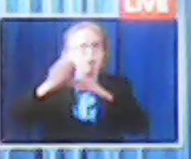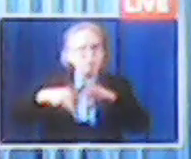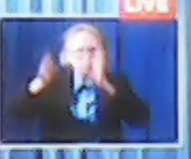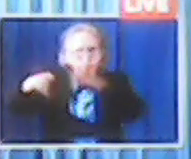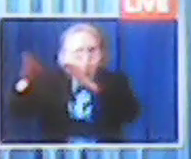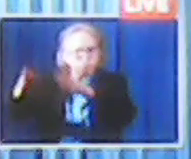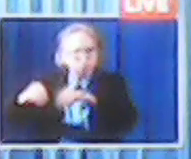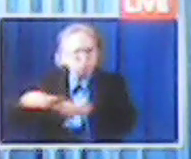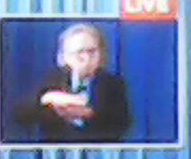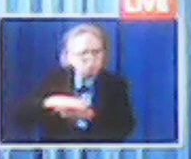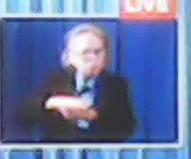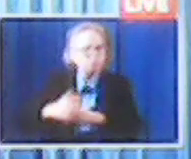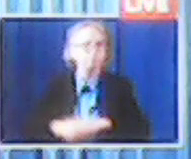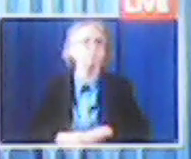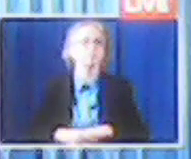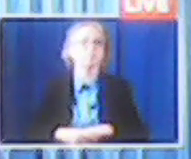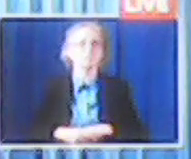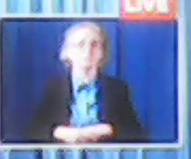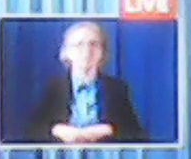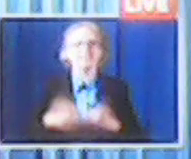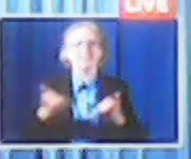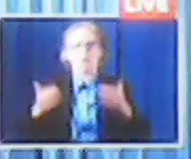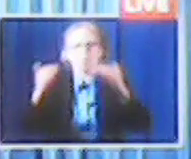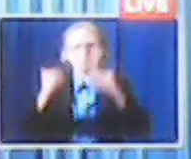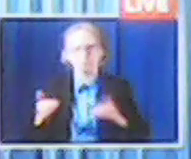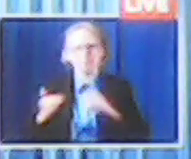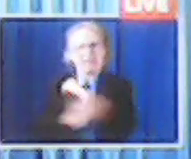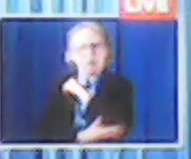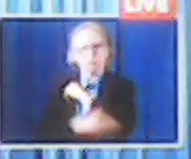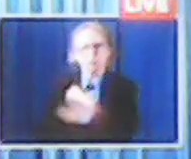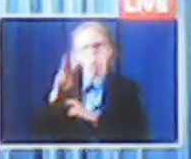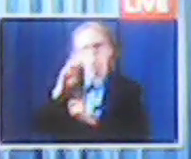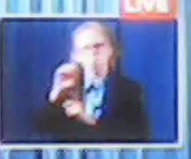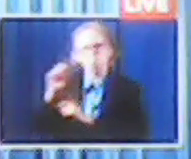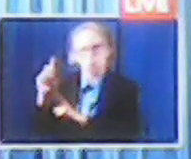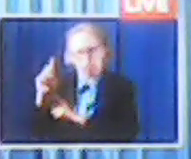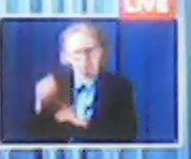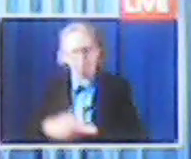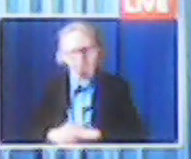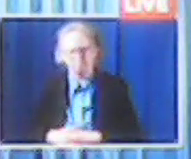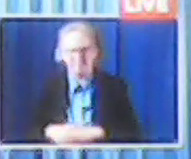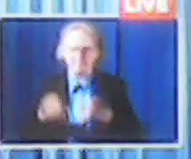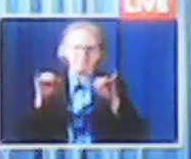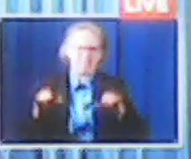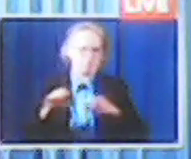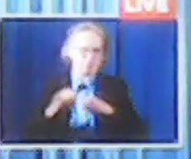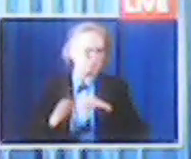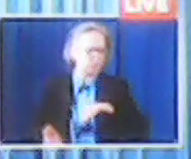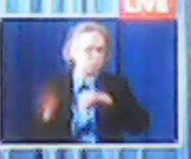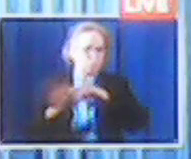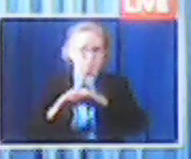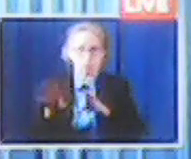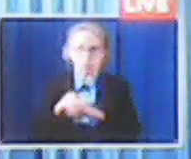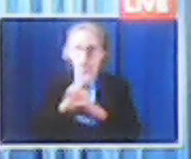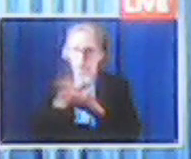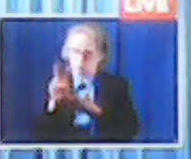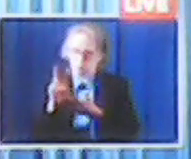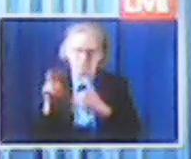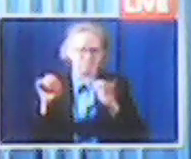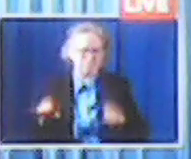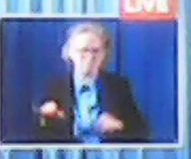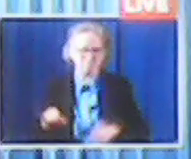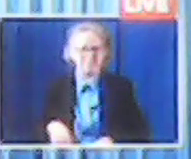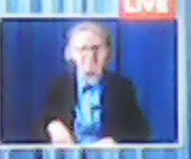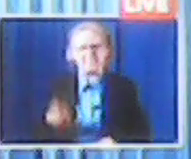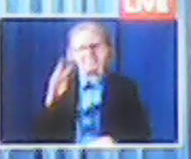several long-term care facilities. Wood County. During the last 3 weeks, Wood County's COVID-19 cases have increased along with